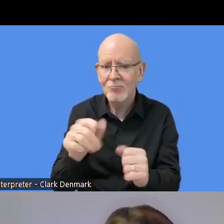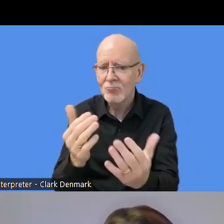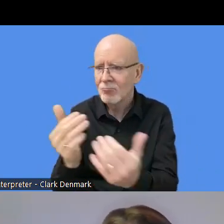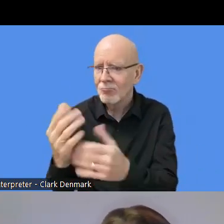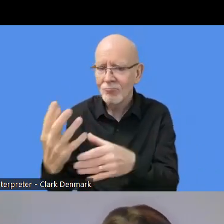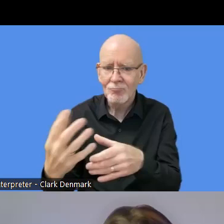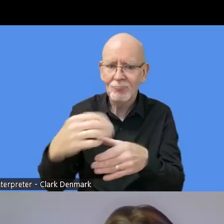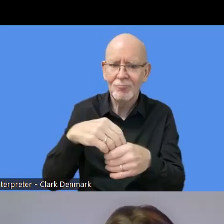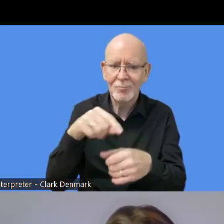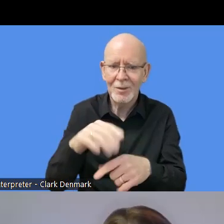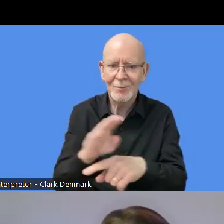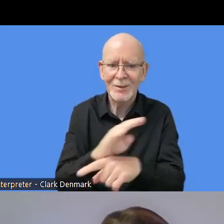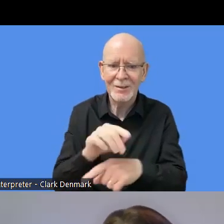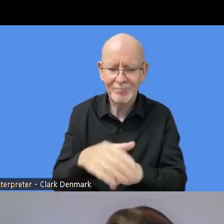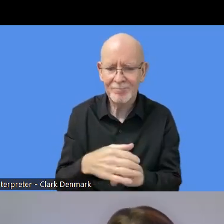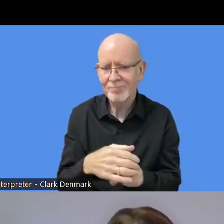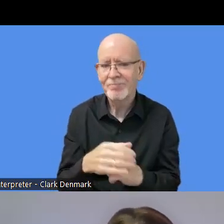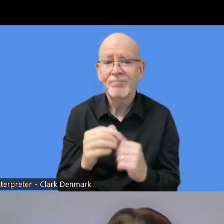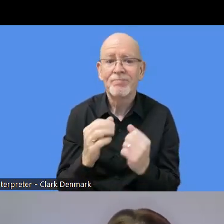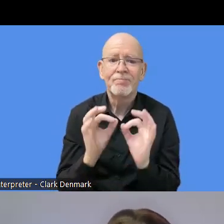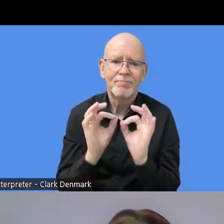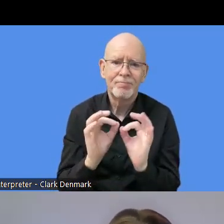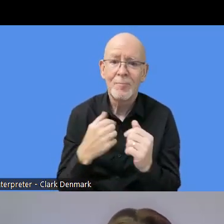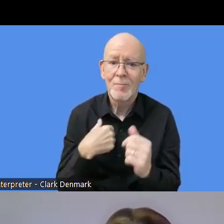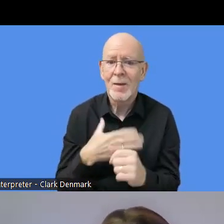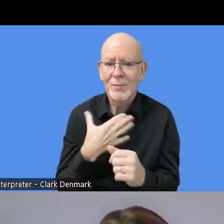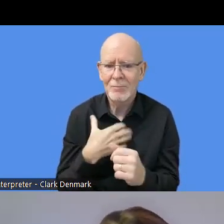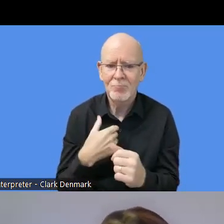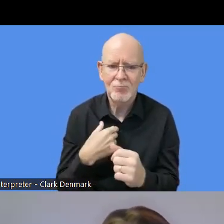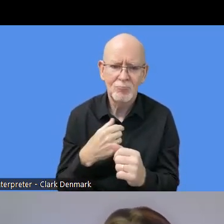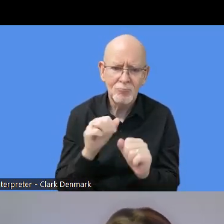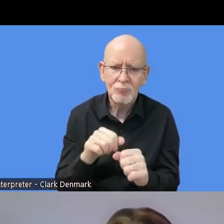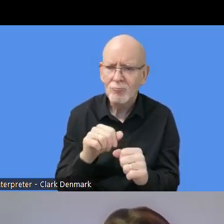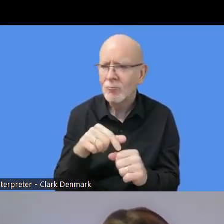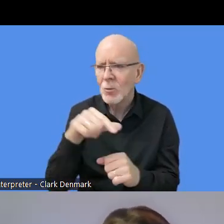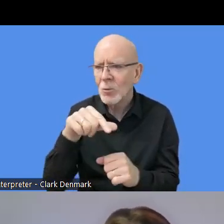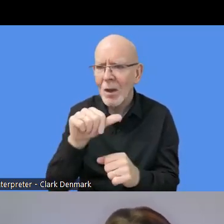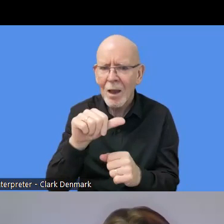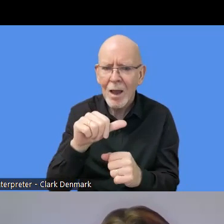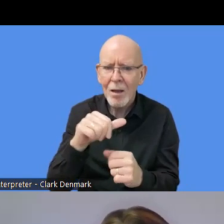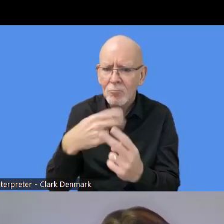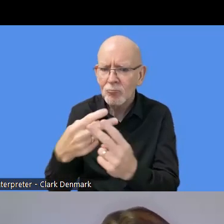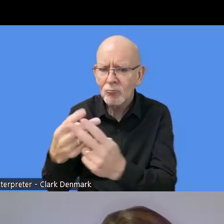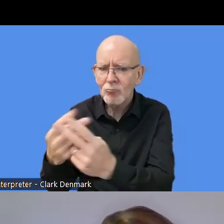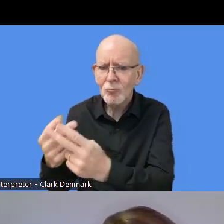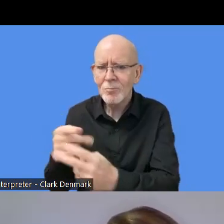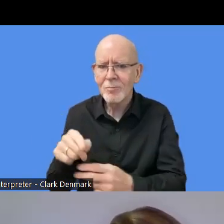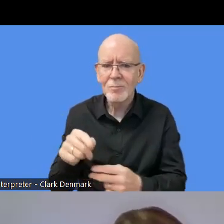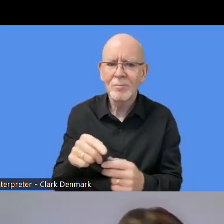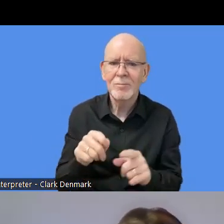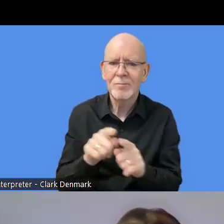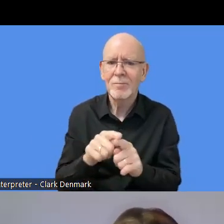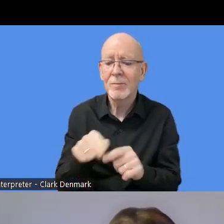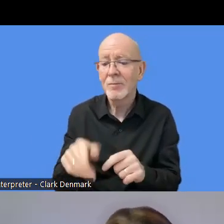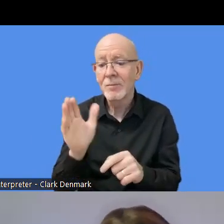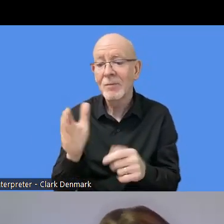quite some links in this presentation that afterwards you could have a look at all the different subtopics, all the different examples that we are